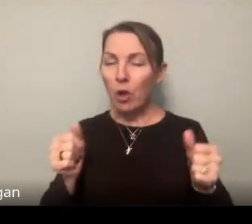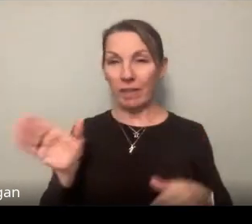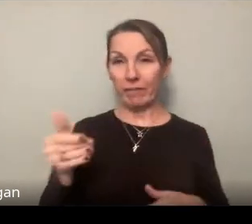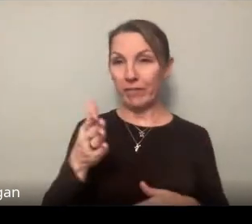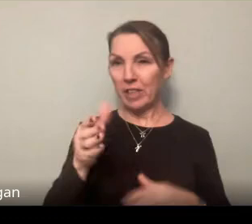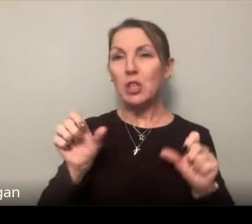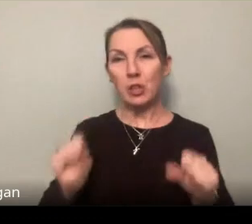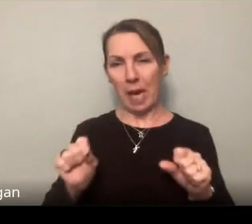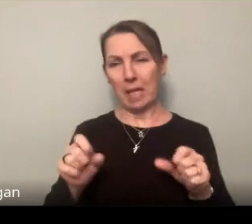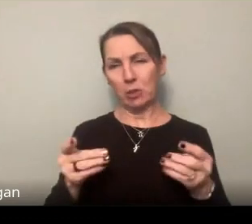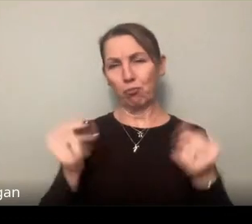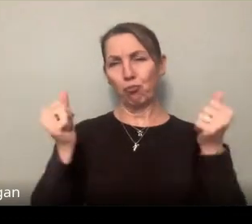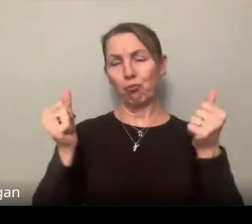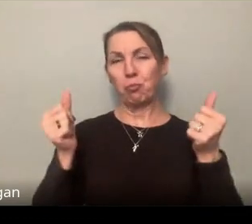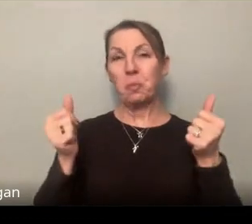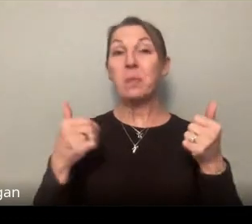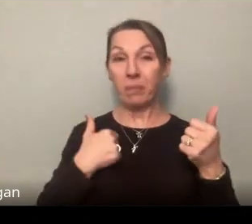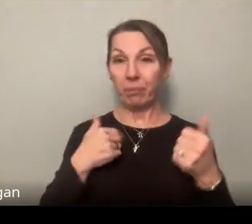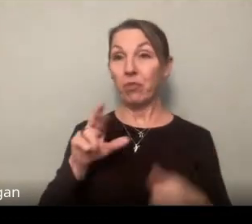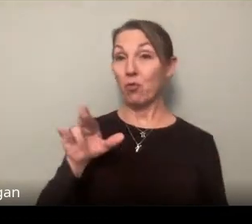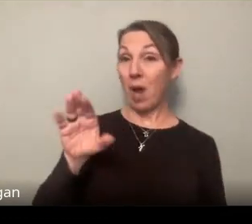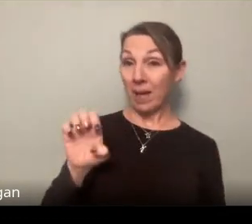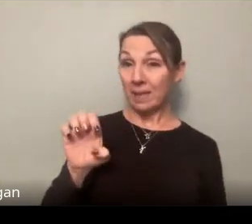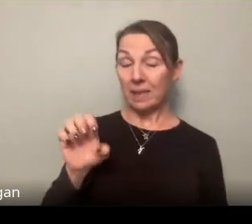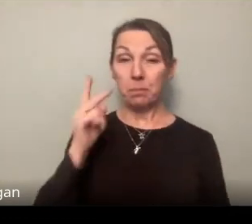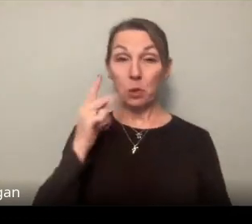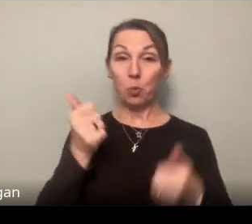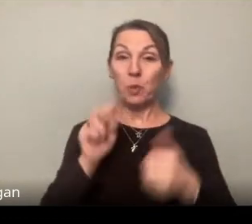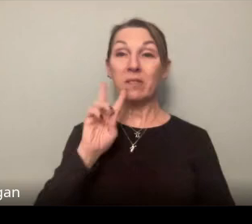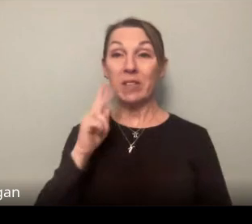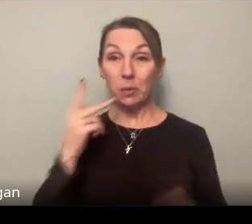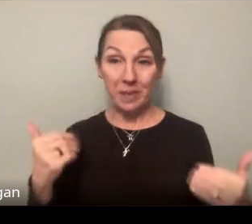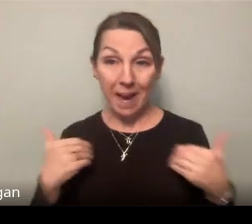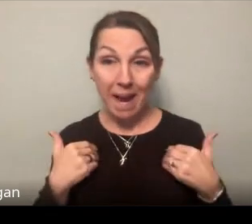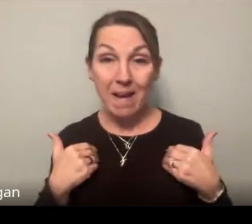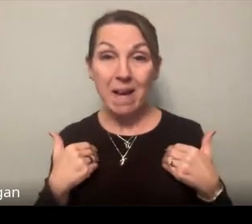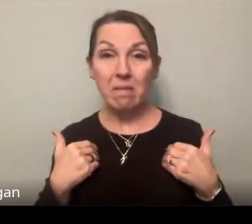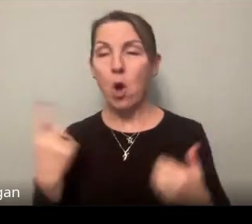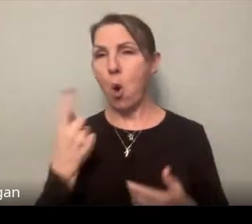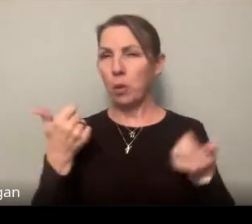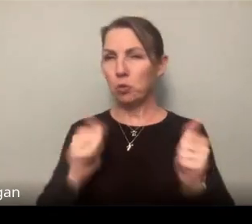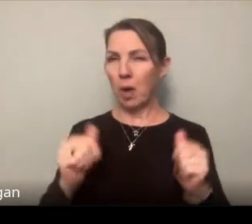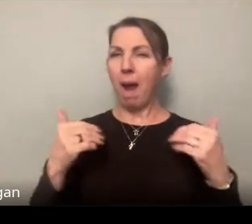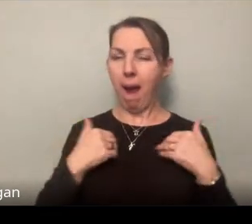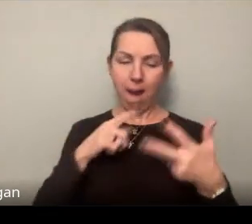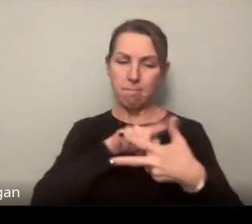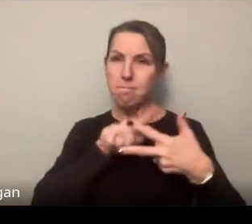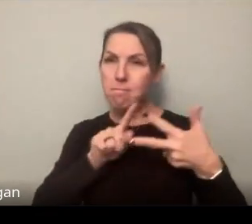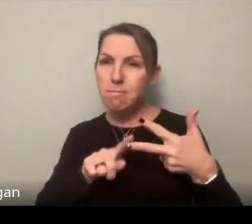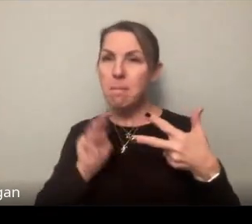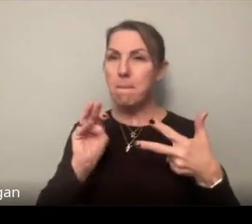to defrost. And I was like, I got some rice. And then I was looking at which vegetables I have in my home because I always try to have a meat,